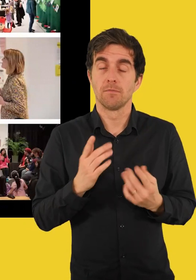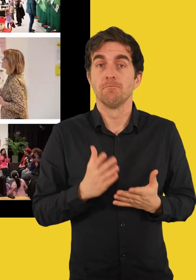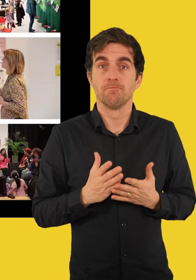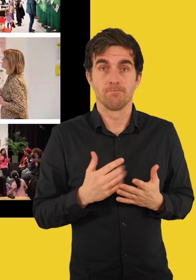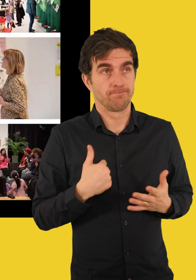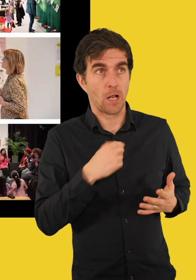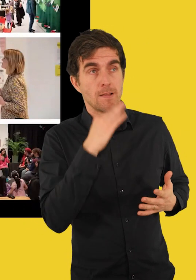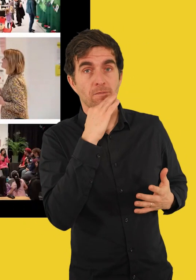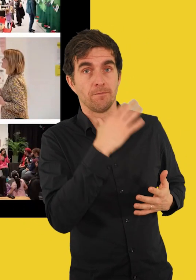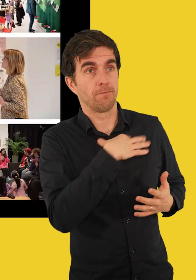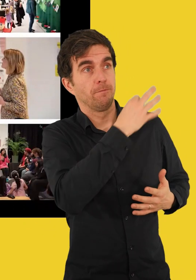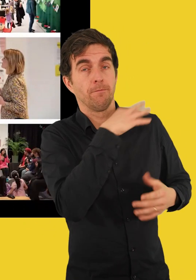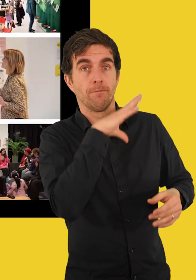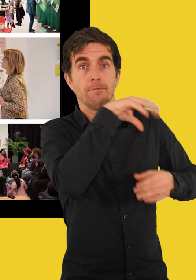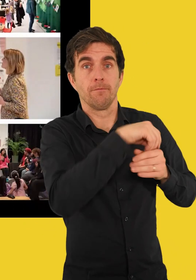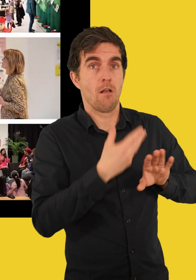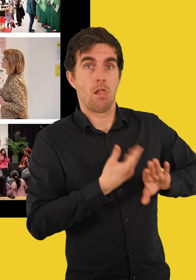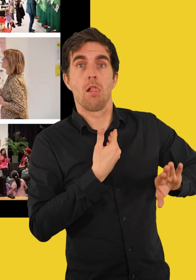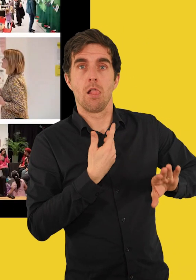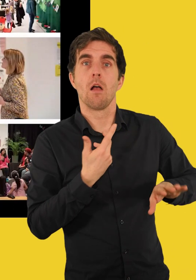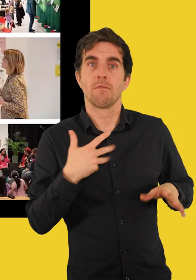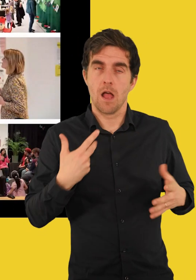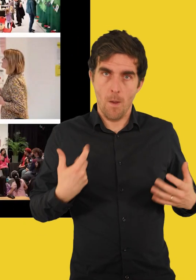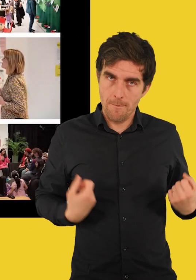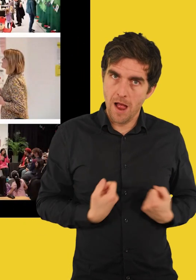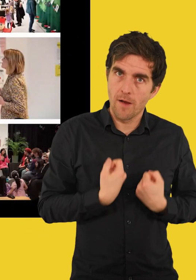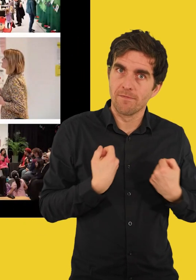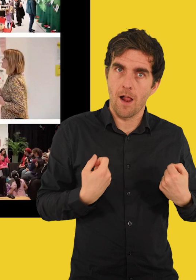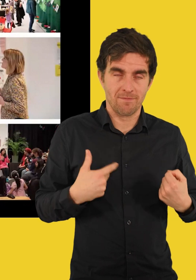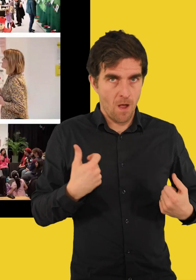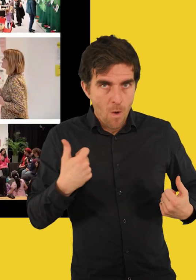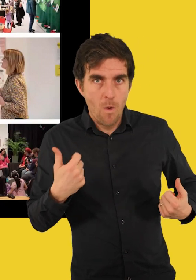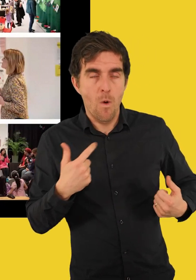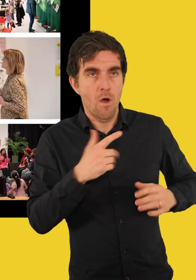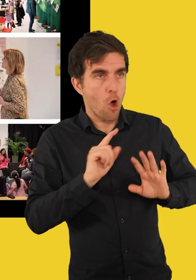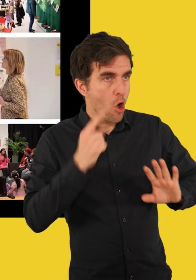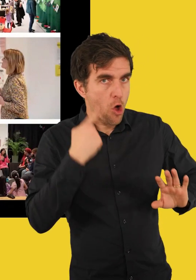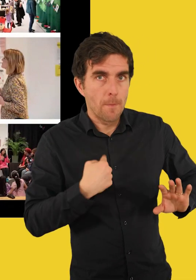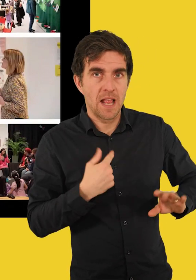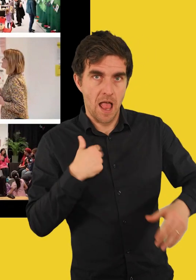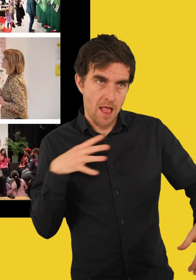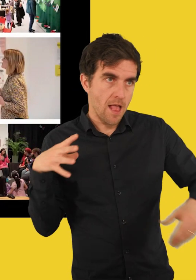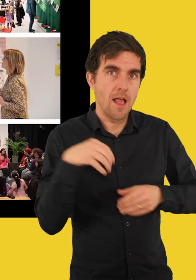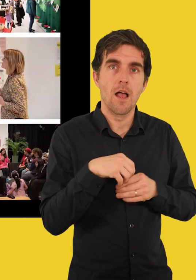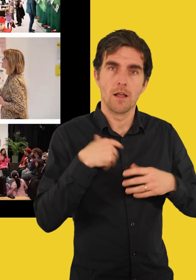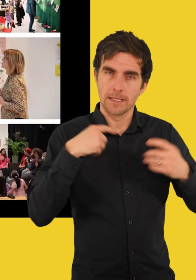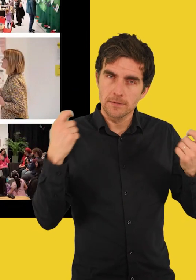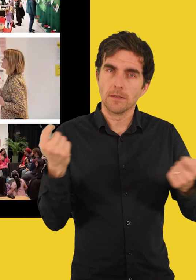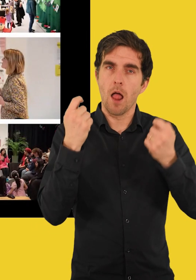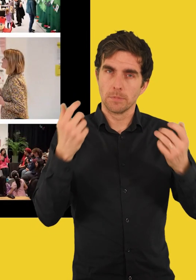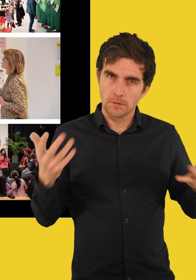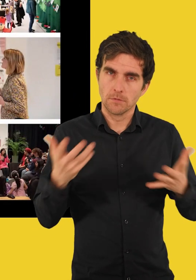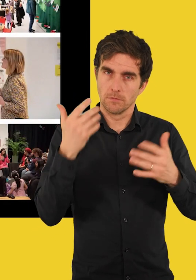themselves underrepresented. They felt empowered and, moreover, heard and appreciated. It was a